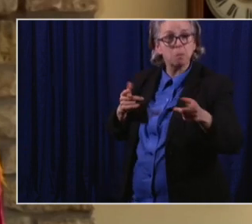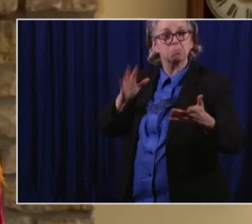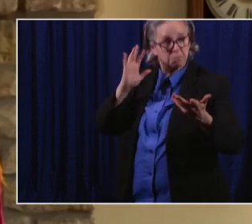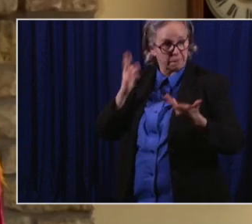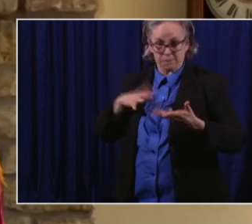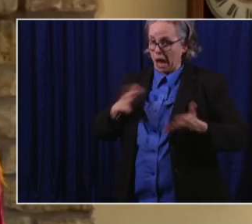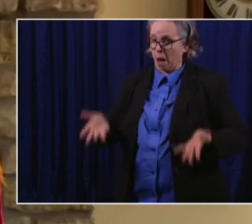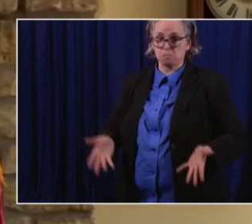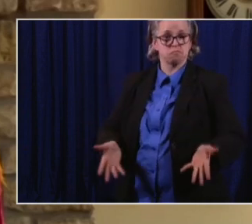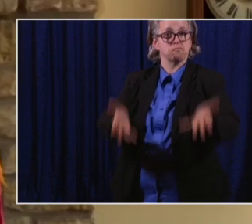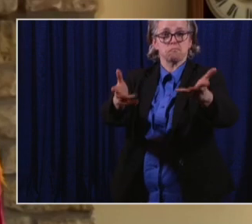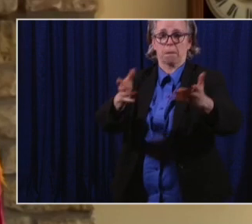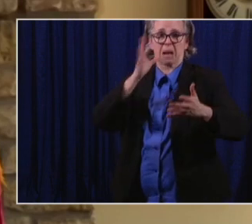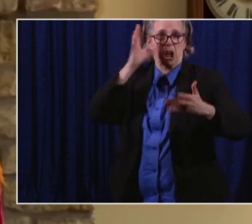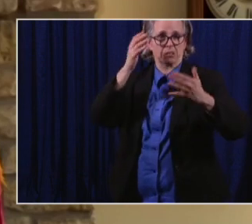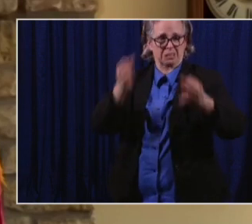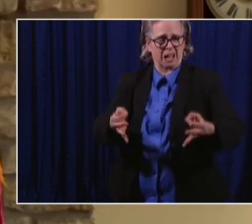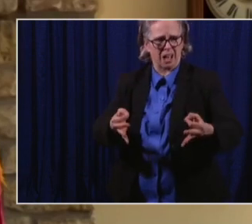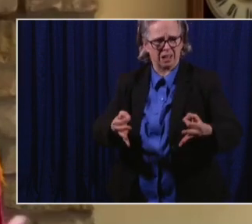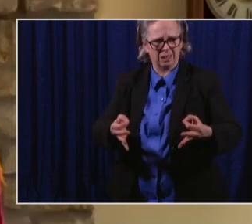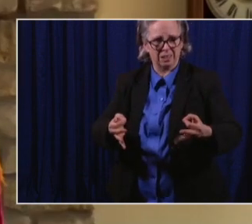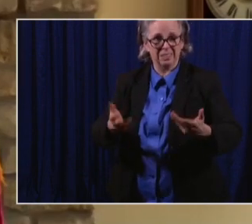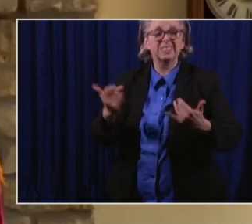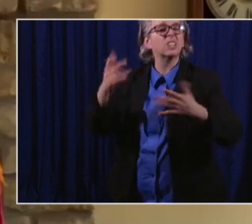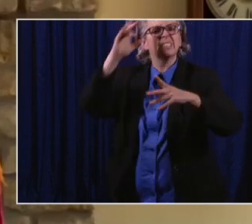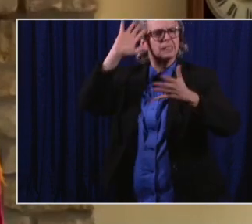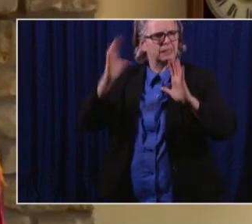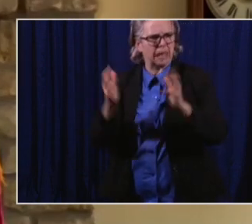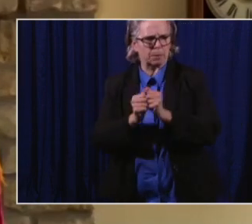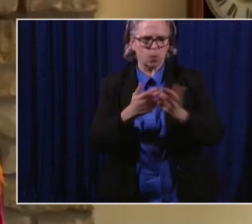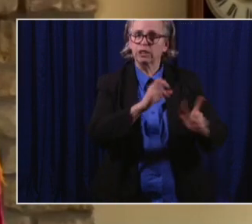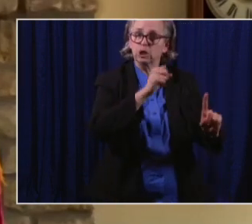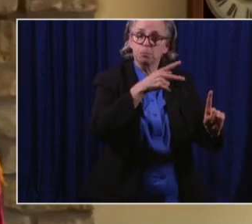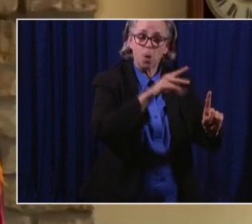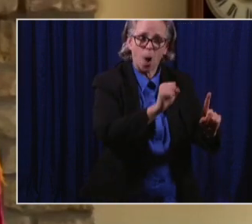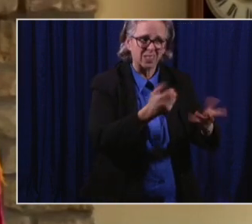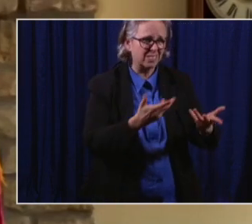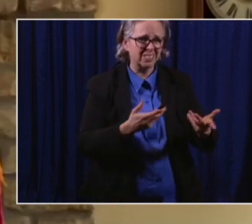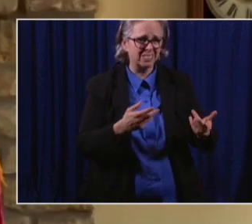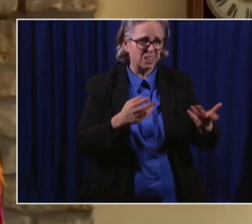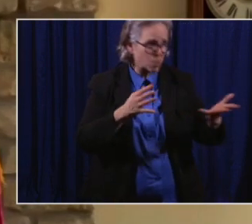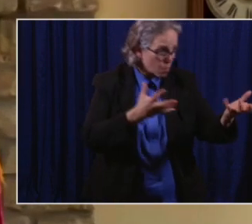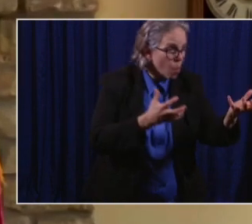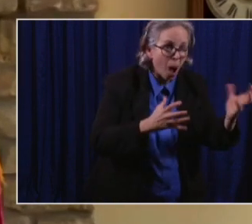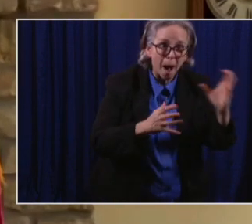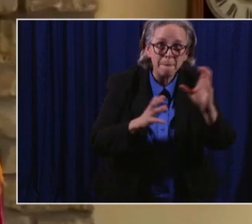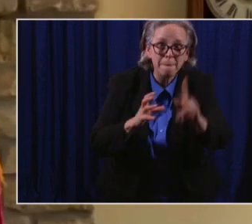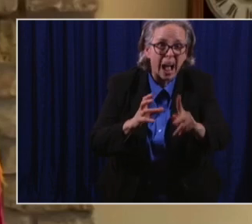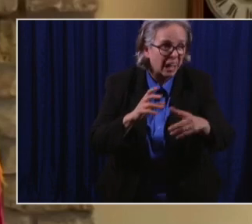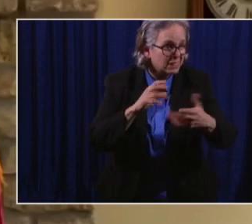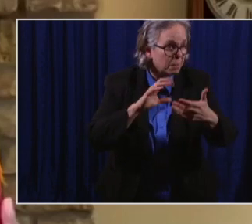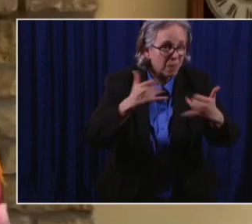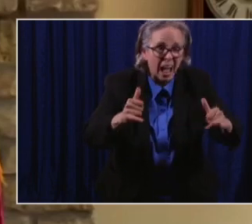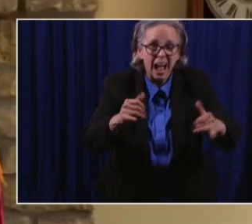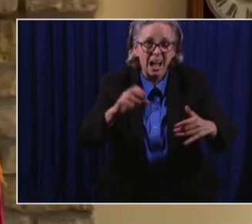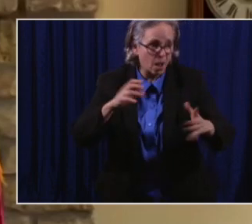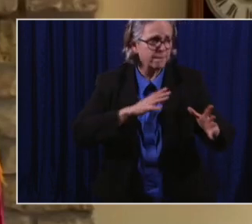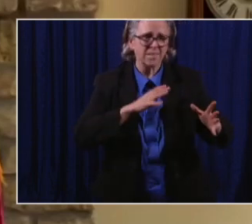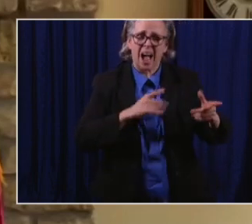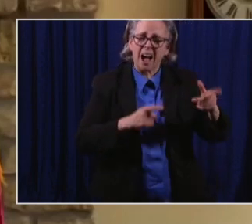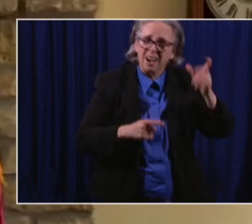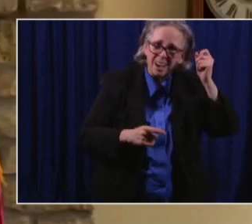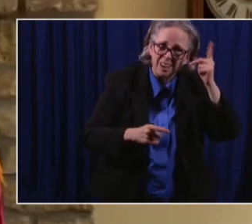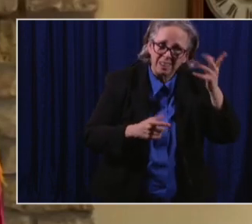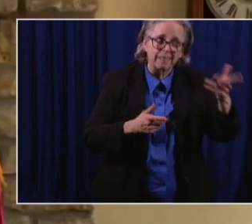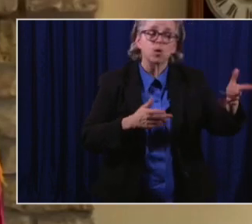do. Same way as sports. We said, let them go play. But we also said, we're going to have to follow basic health guidelines. And these